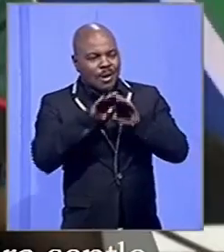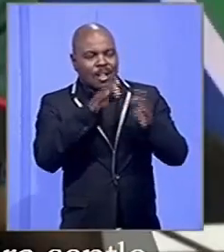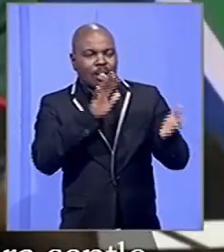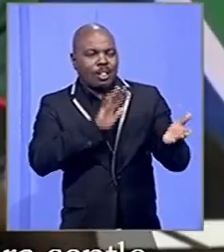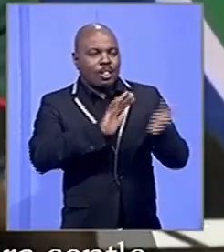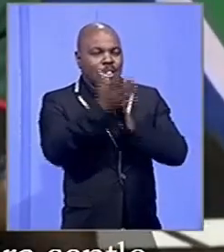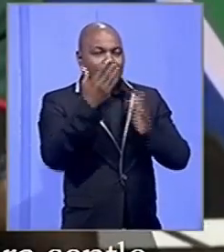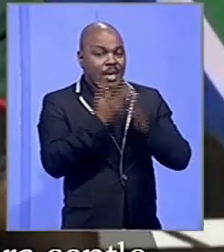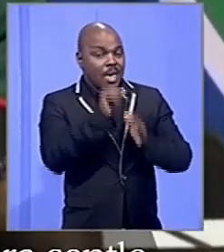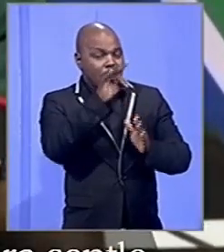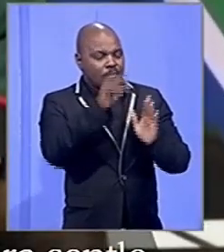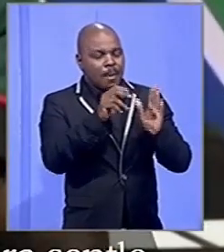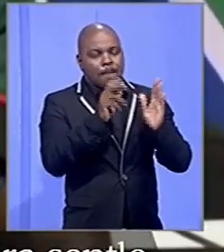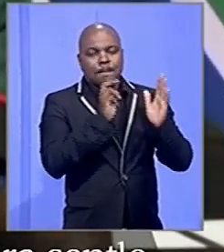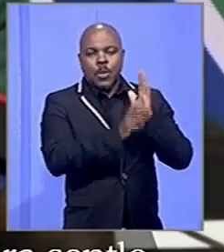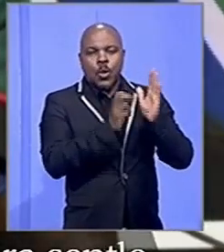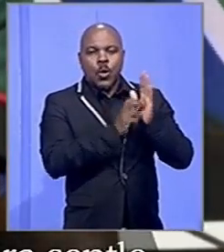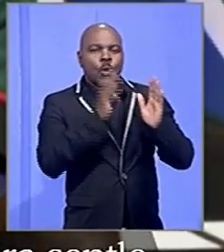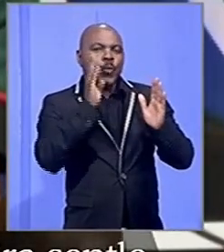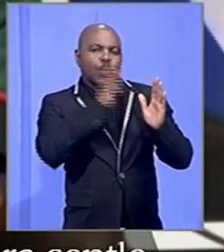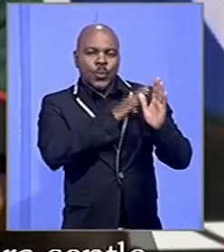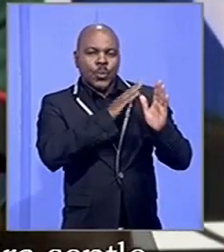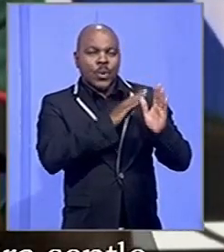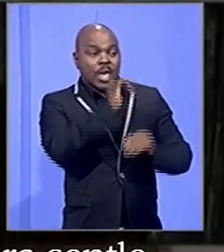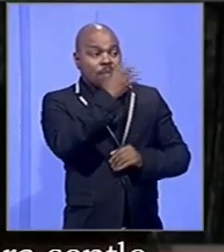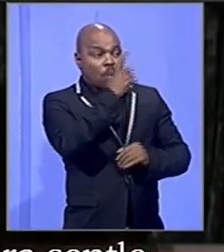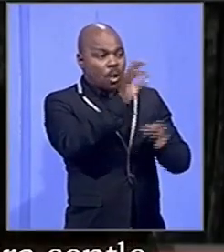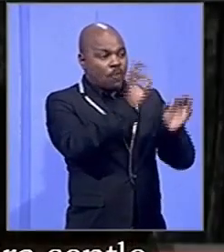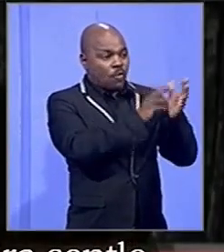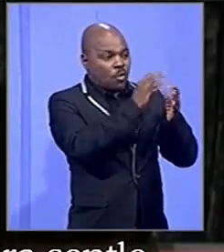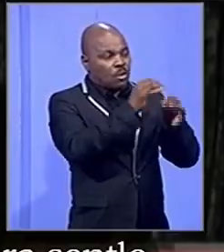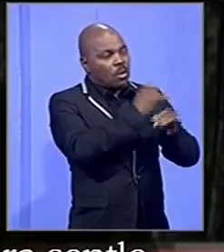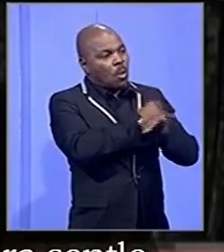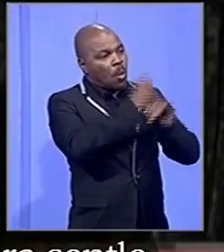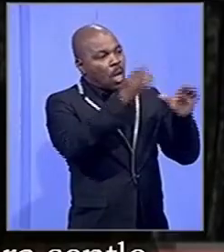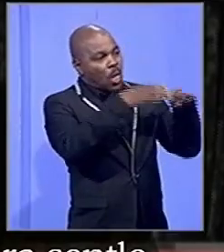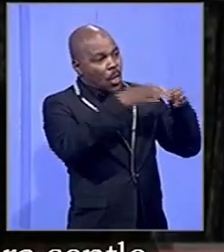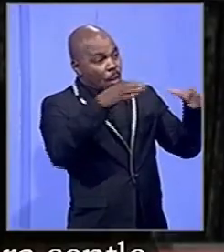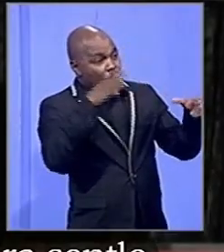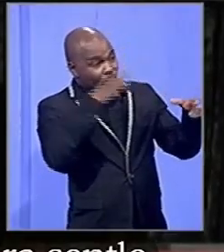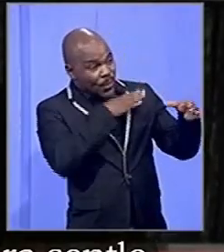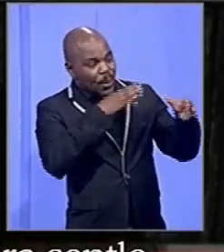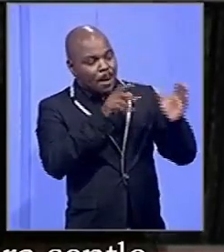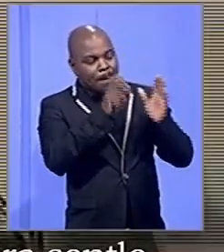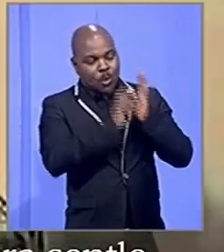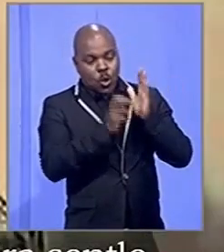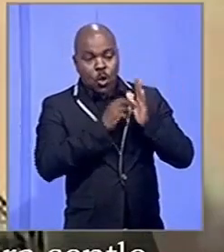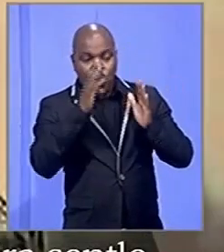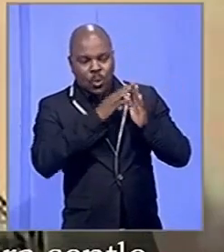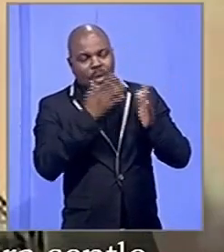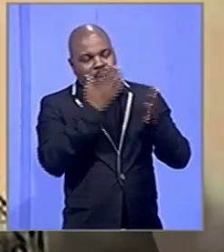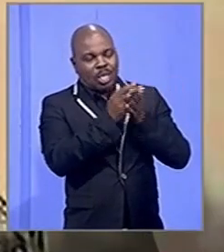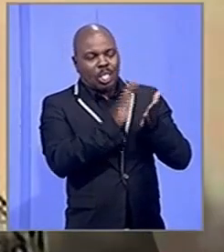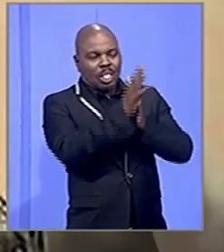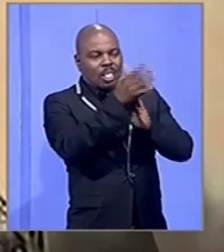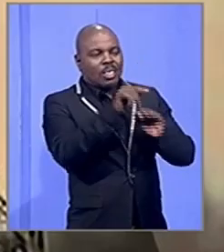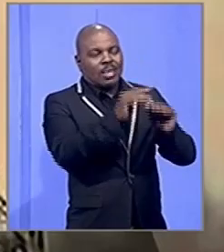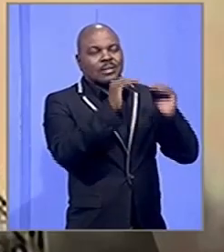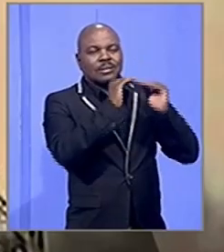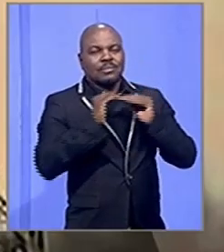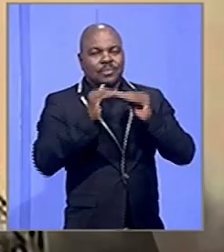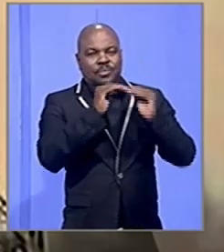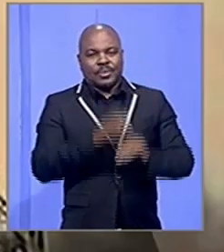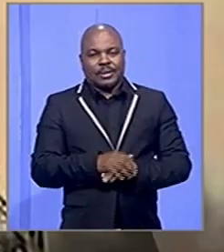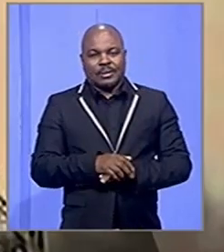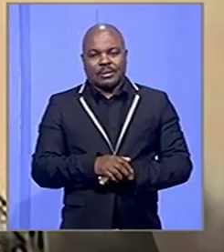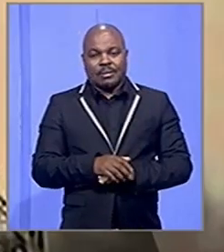fa go sena melao, fa go ka se nne le lekoko le pele le fenyang ka bontsi. Unfortunately, should it happen and